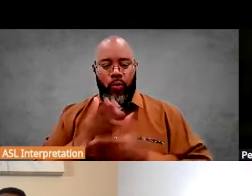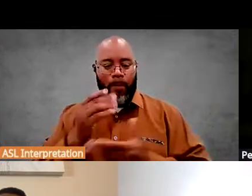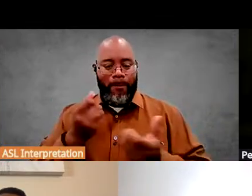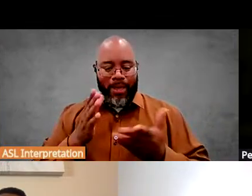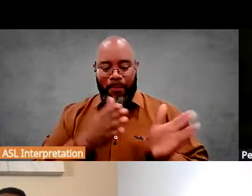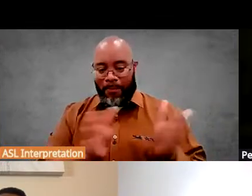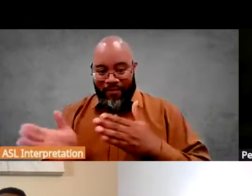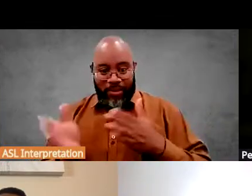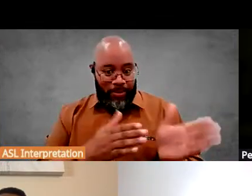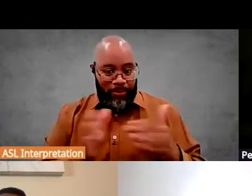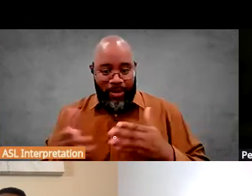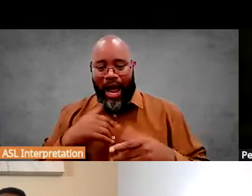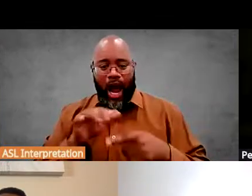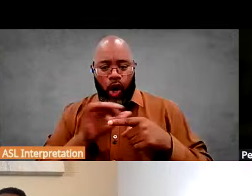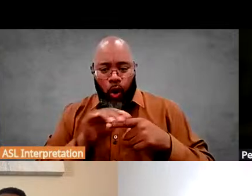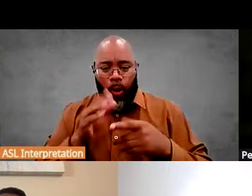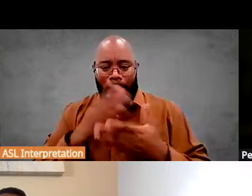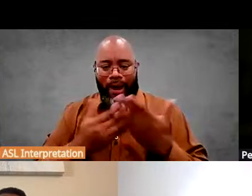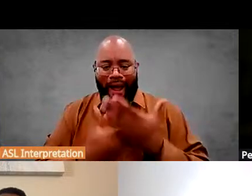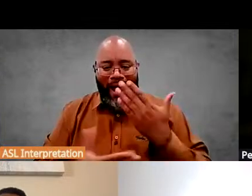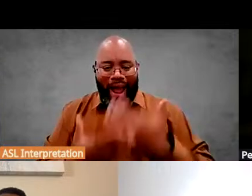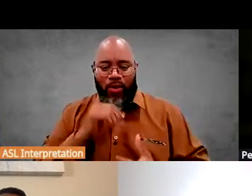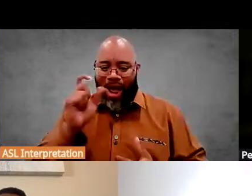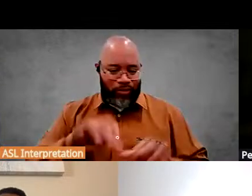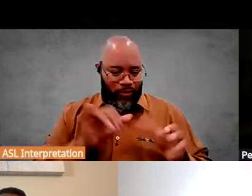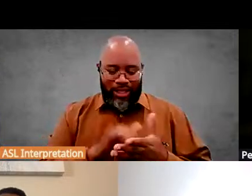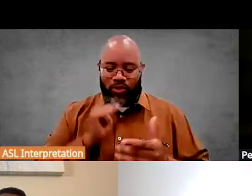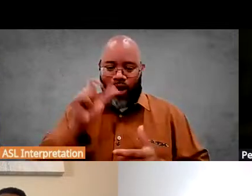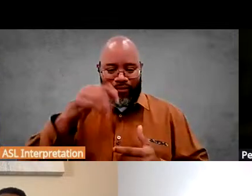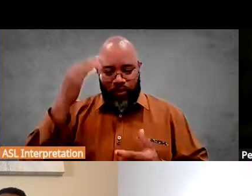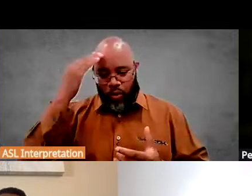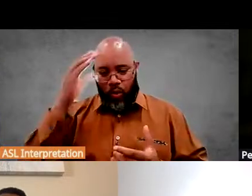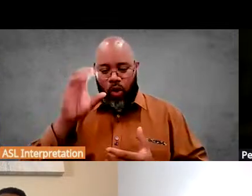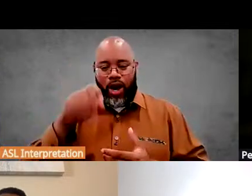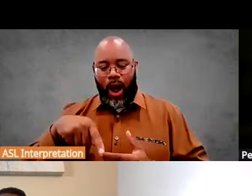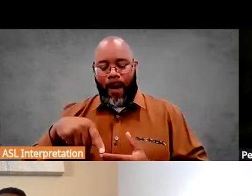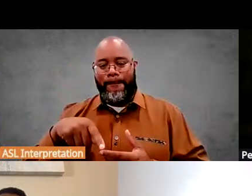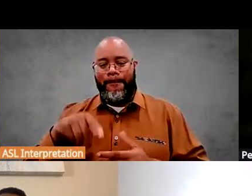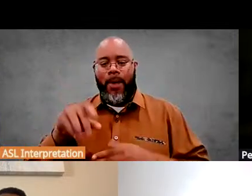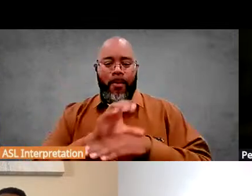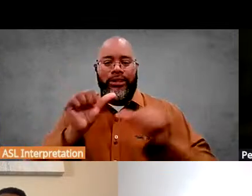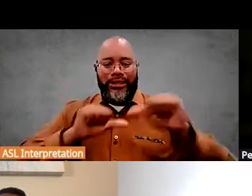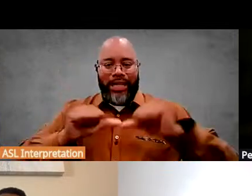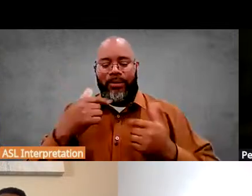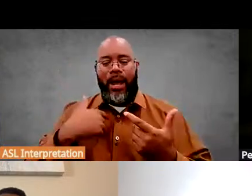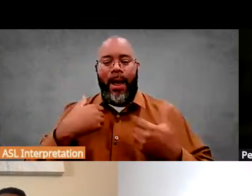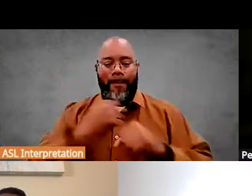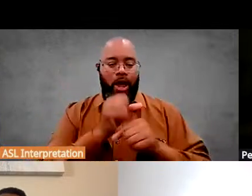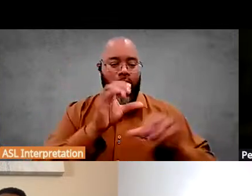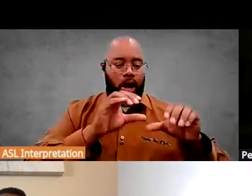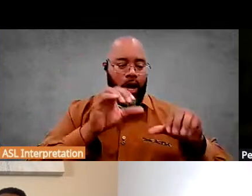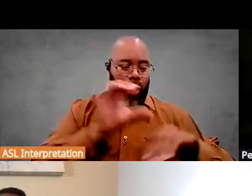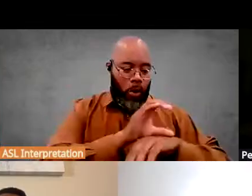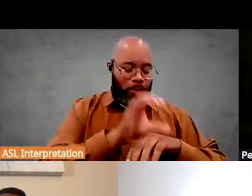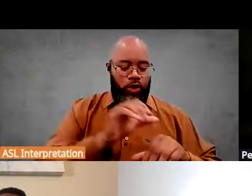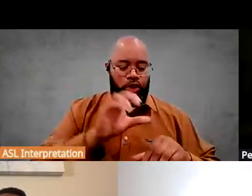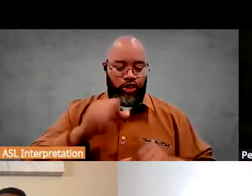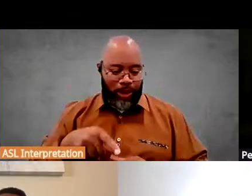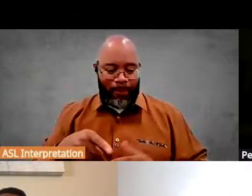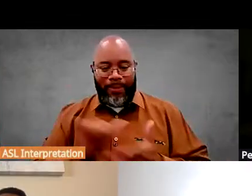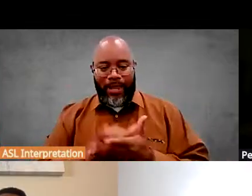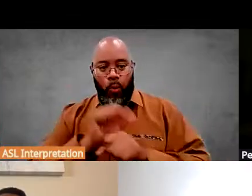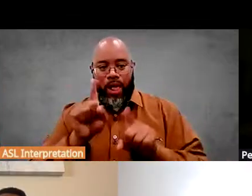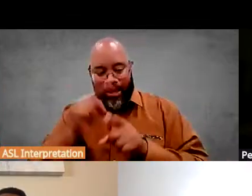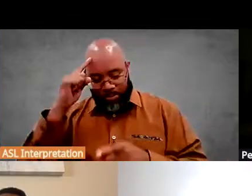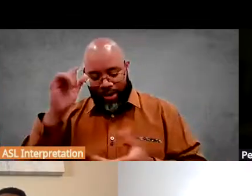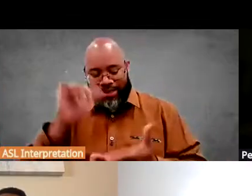I code because I can, but you do not have to do it. You don't have to know comp science. I know comp science because I'm making computer chips that work like the brain. That's why I